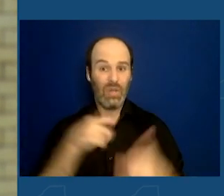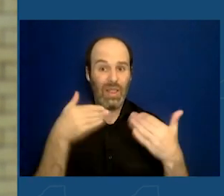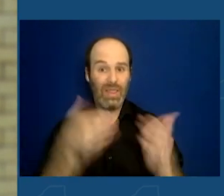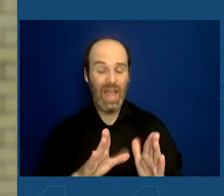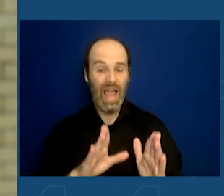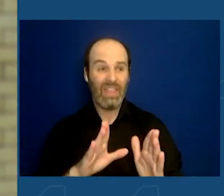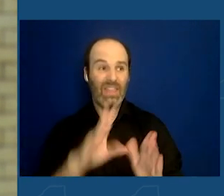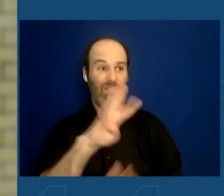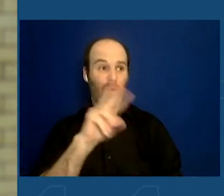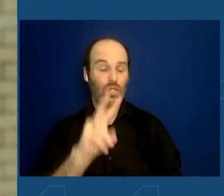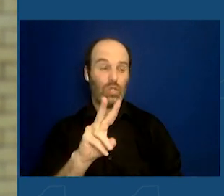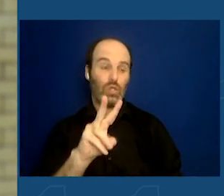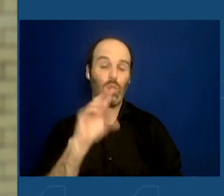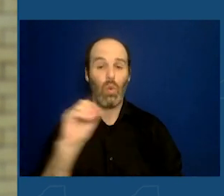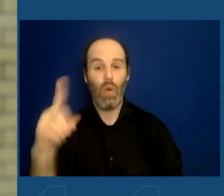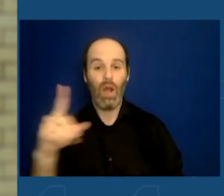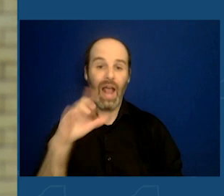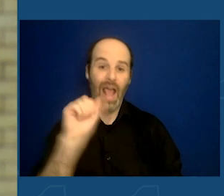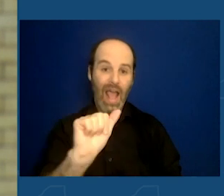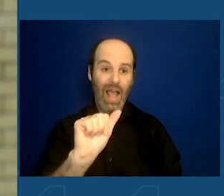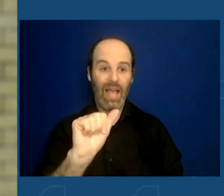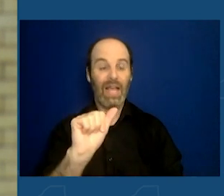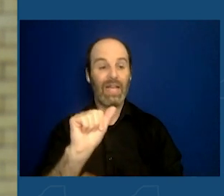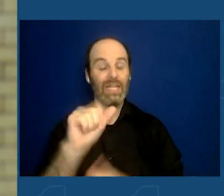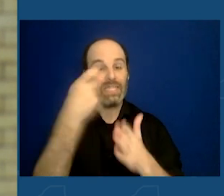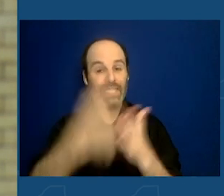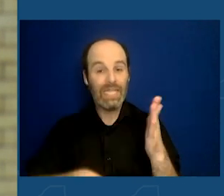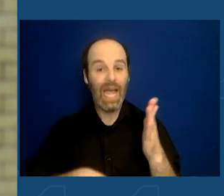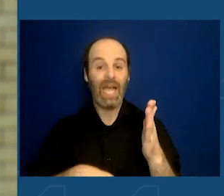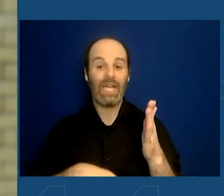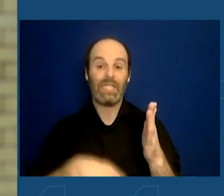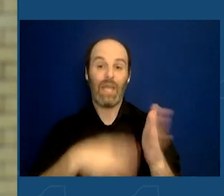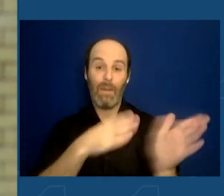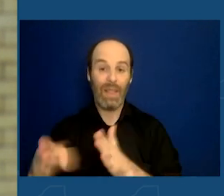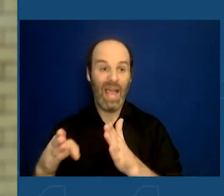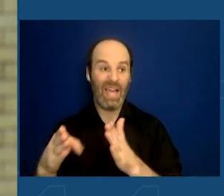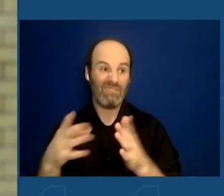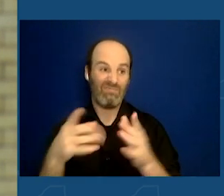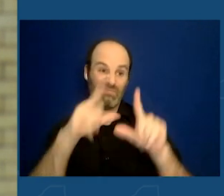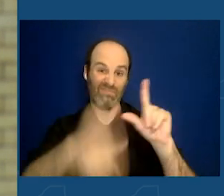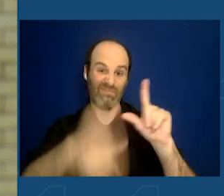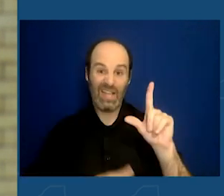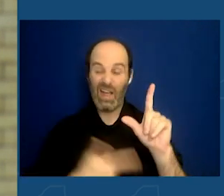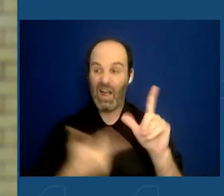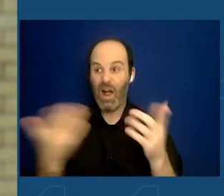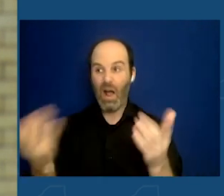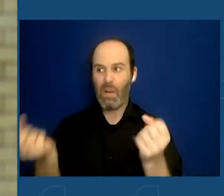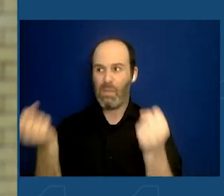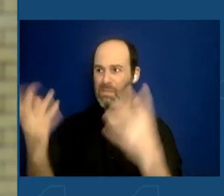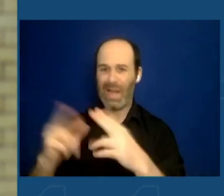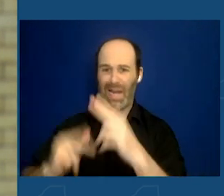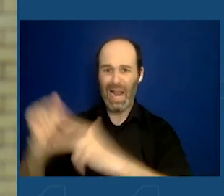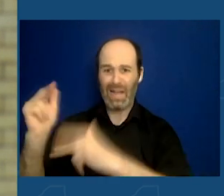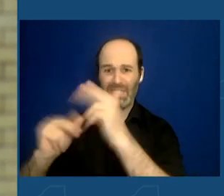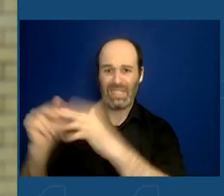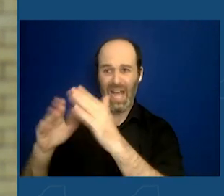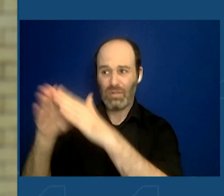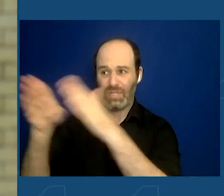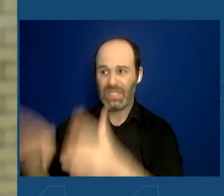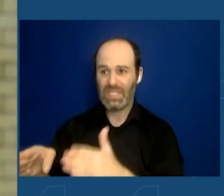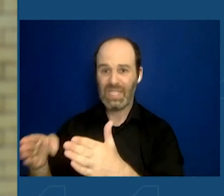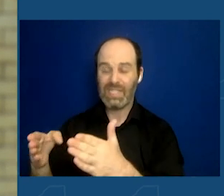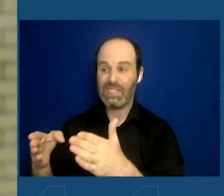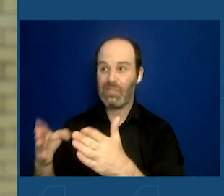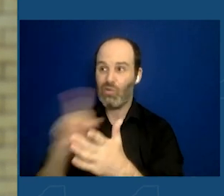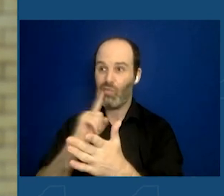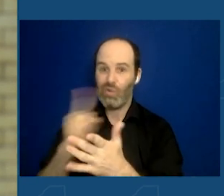expire, it effectively killed thousands of housing units right in this neighborhood. And they brought